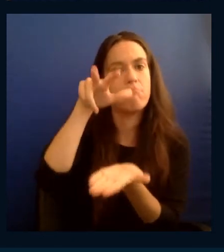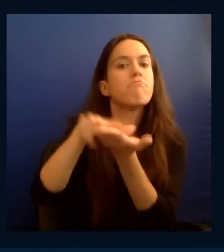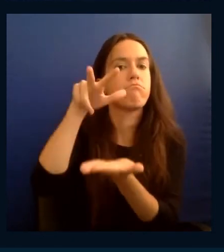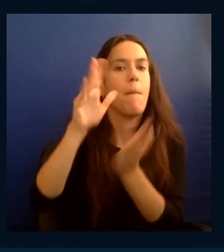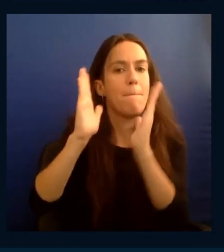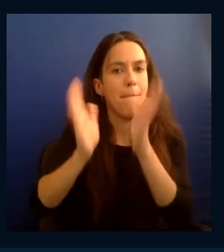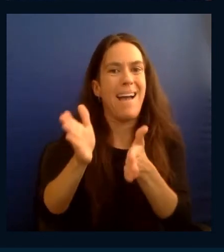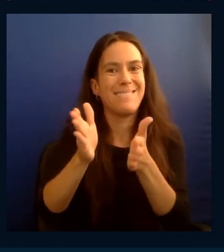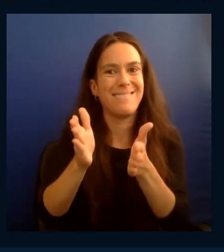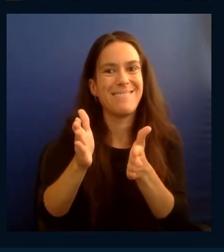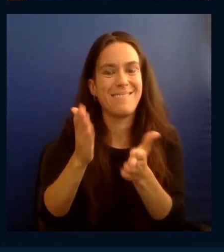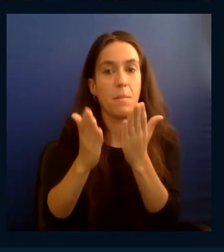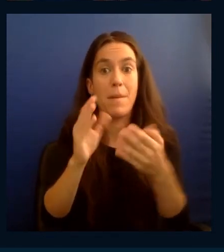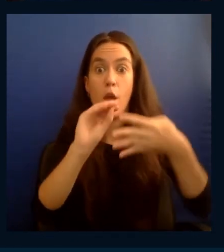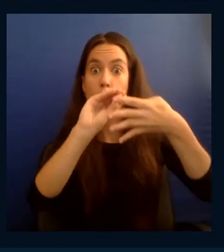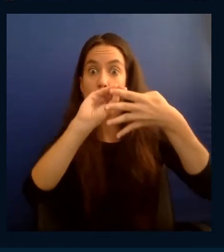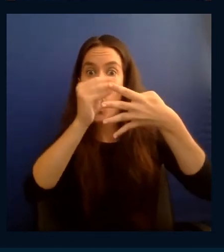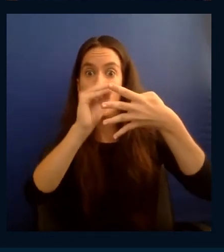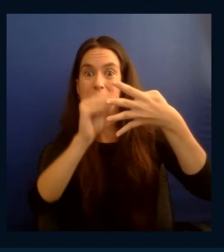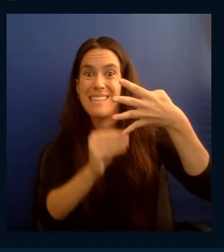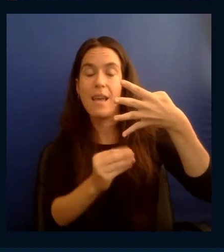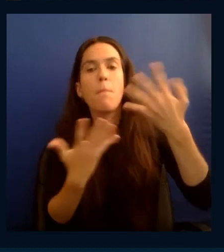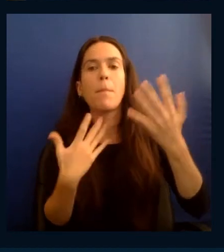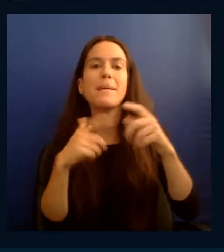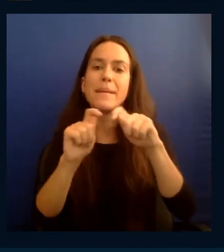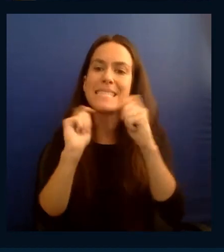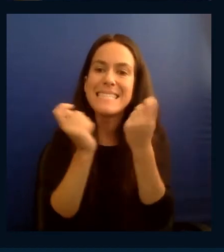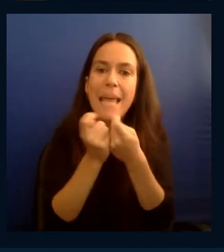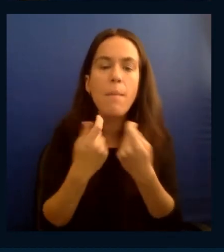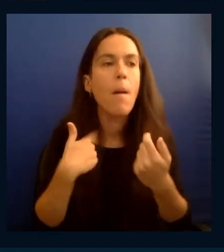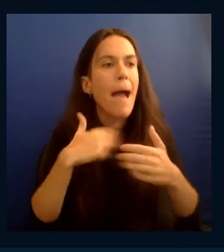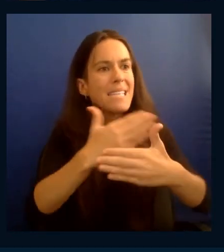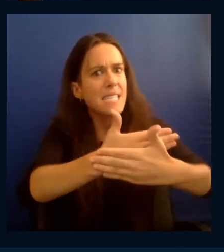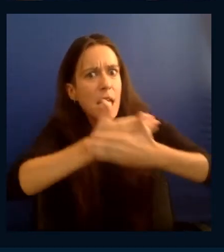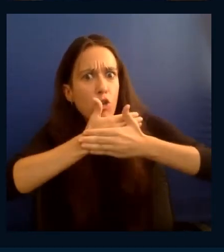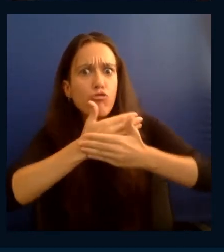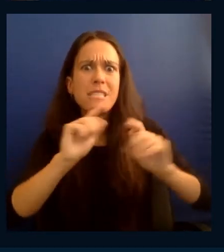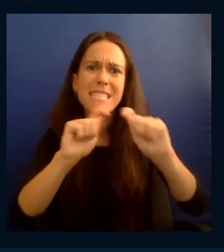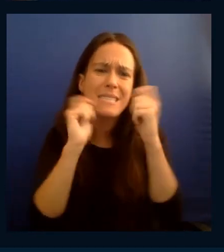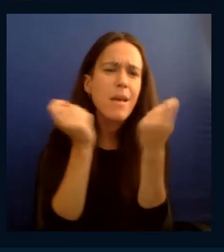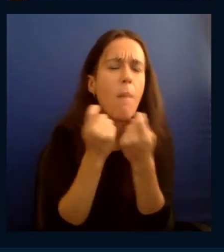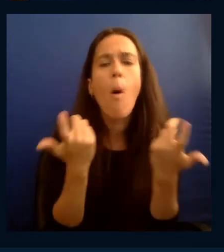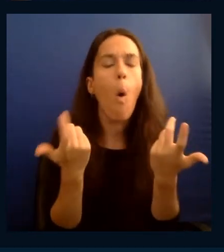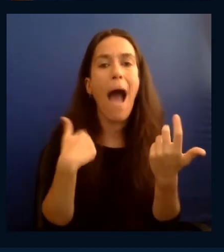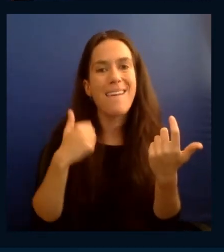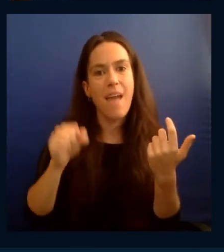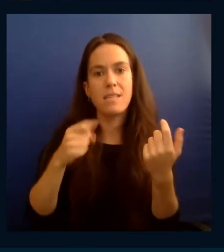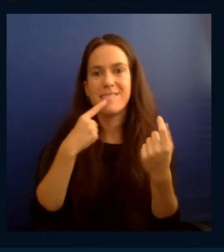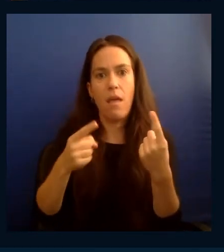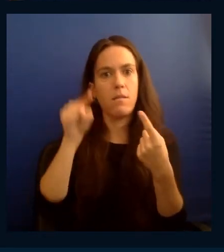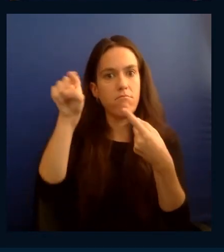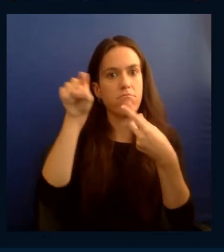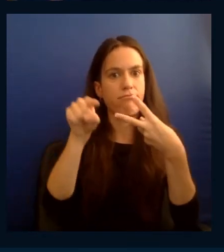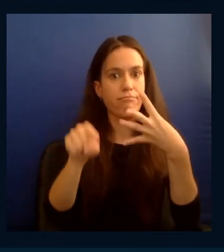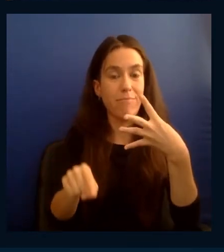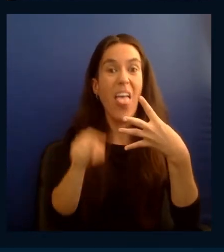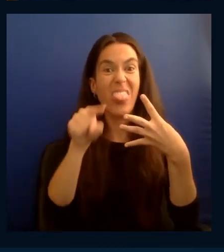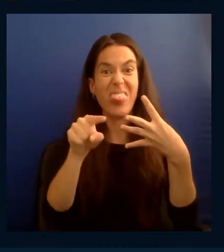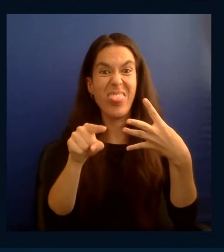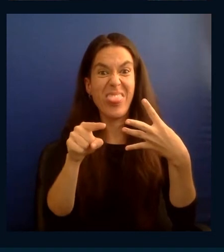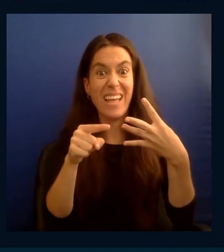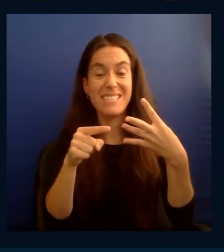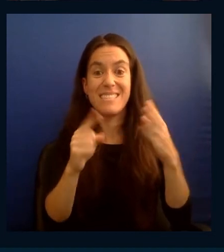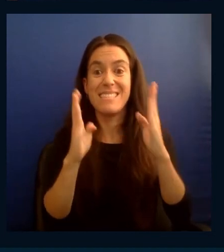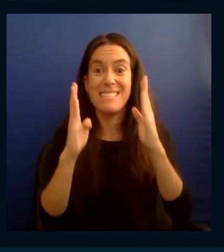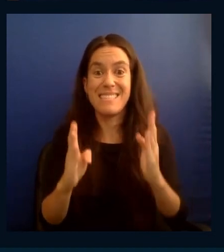someone who didn't write the code and deploy it. Maybe it's my ops team. Maybe it's my security team. And when it completes the staging deployment, I need to check it,